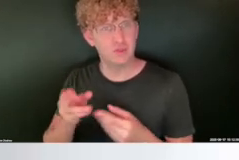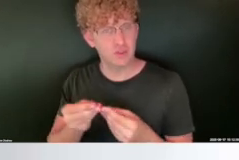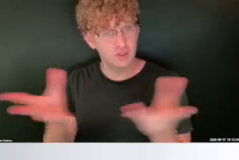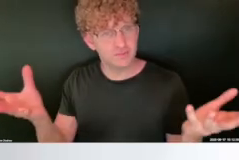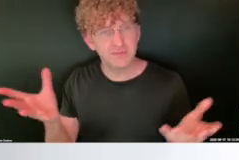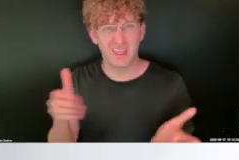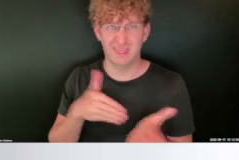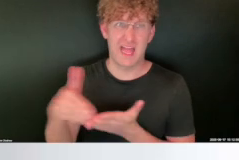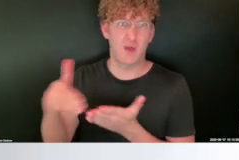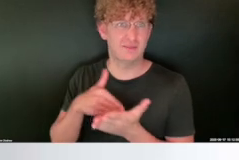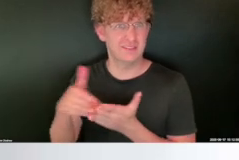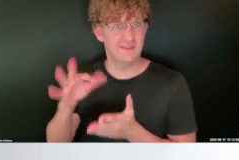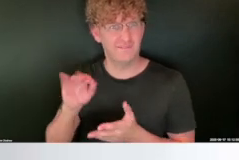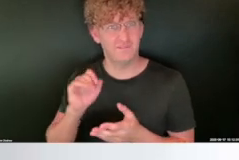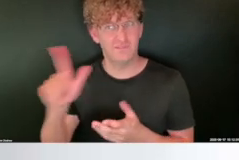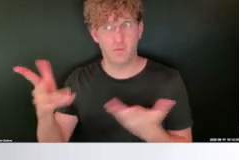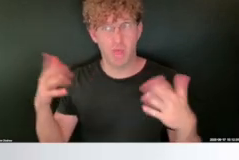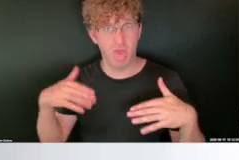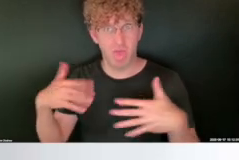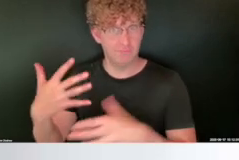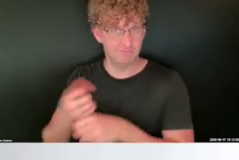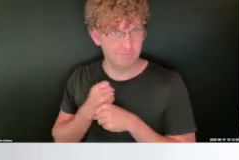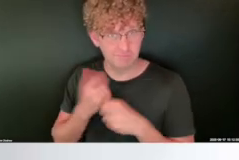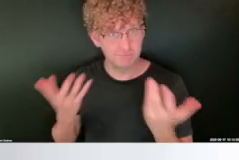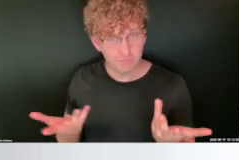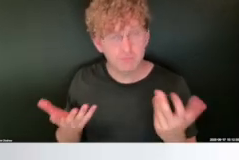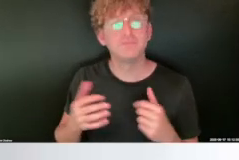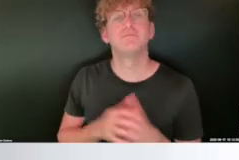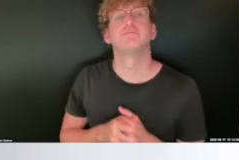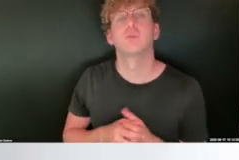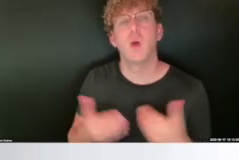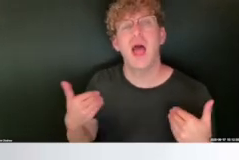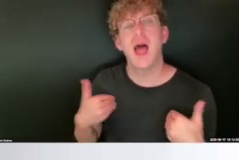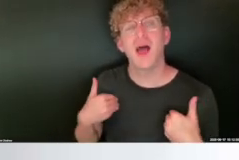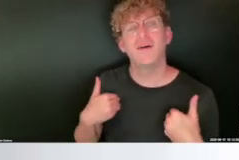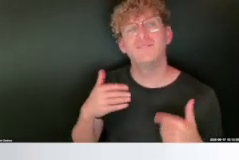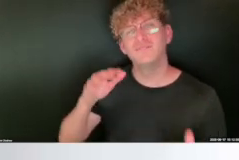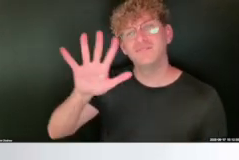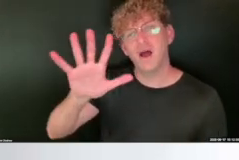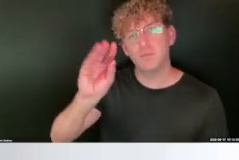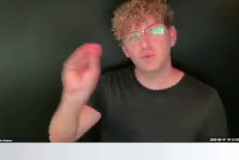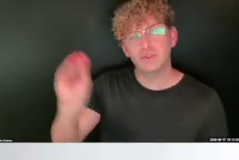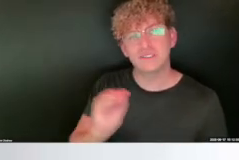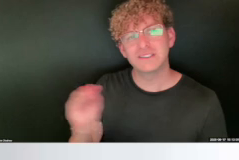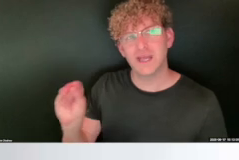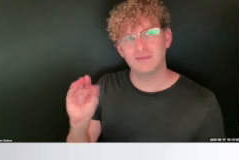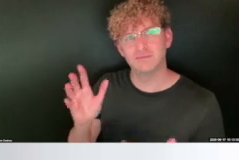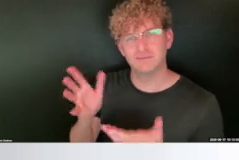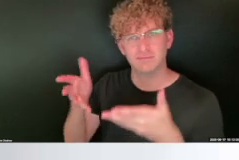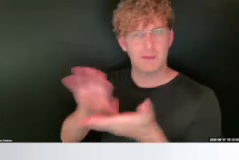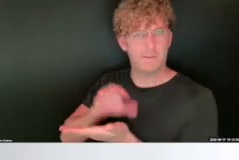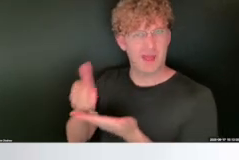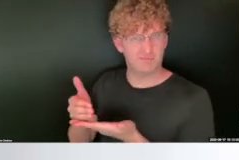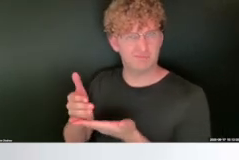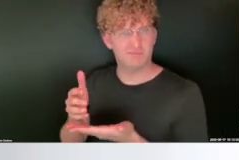Nikola unredeemed. So we have a 5% amount of vouchers that have been delivered or potentially